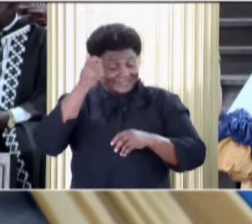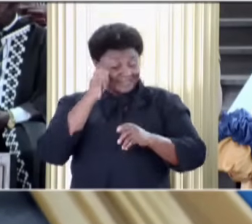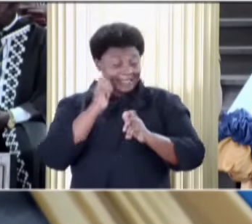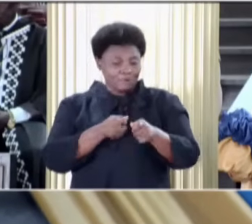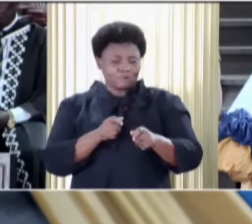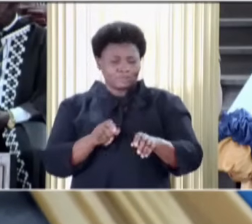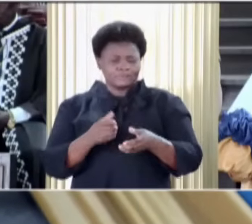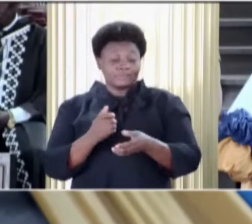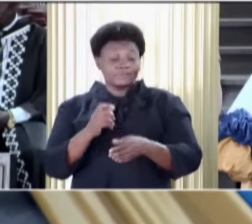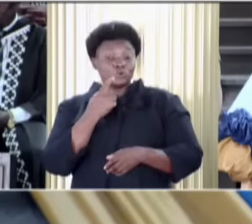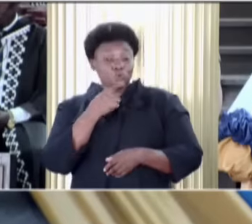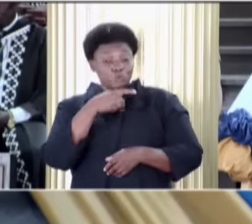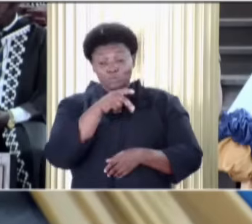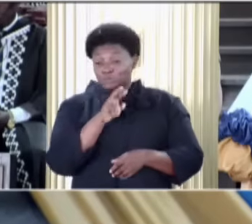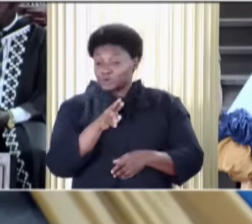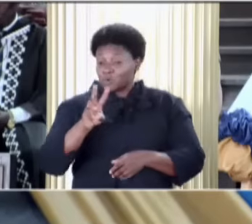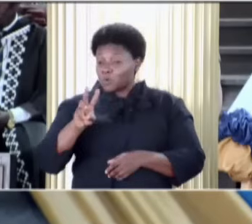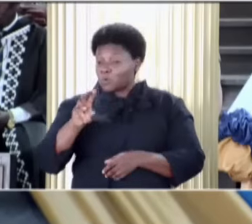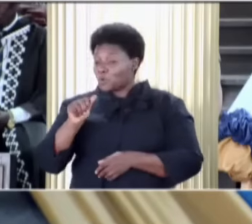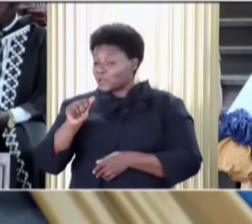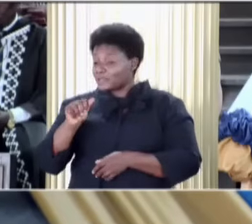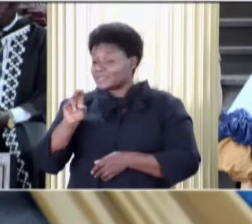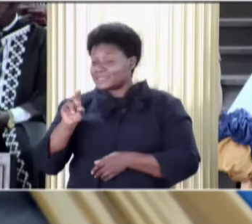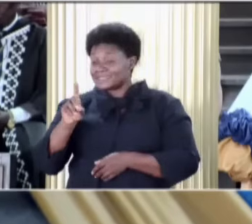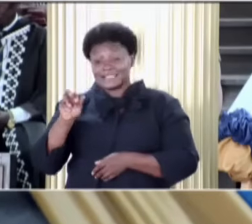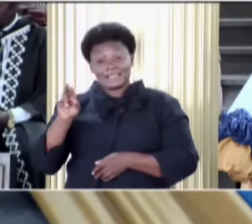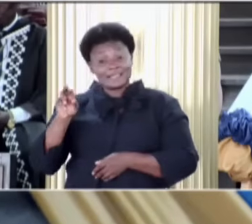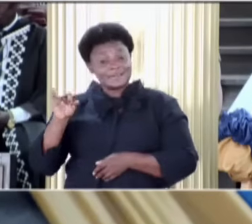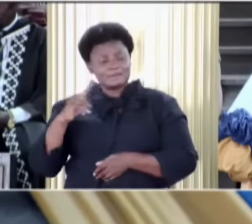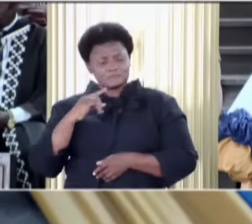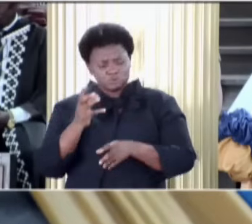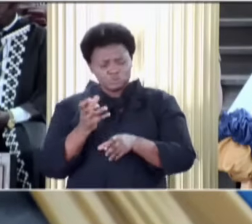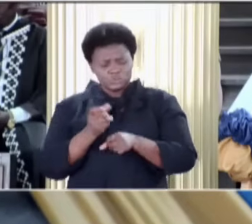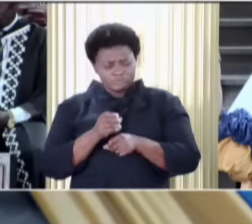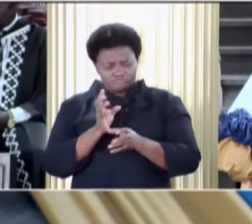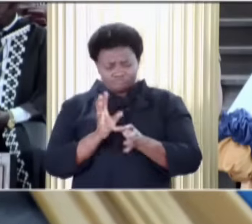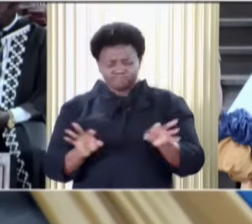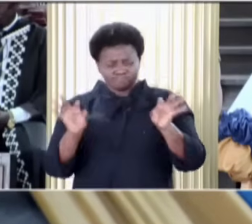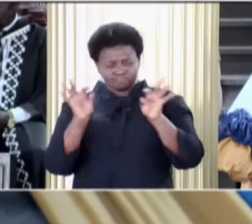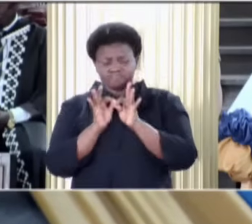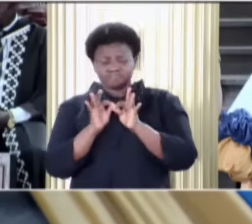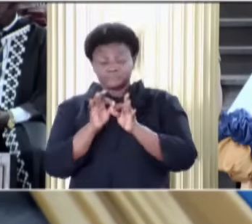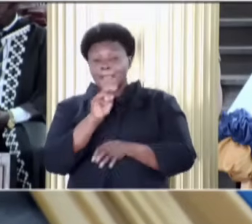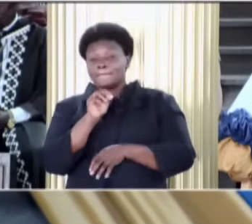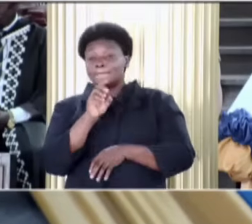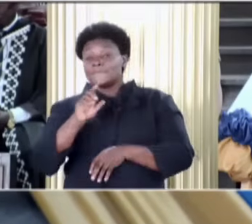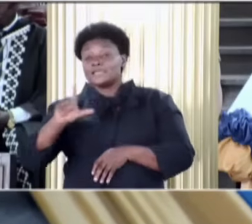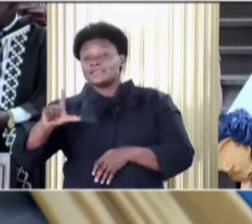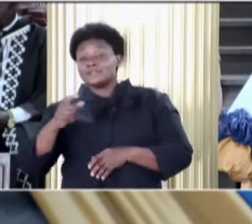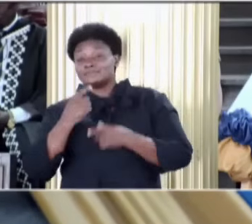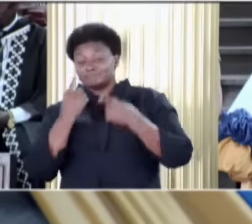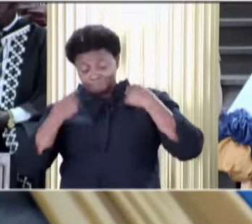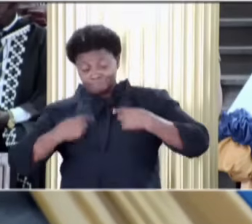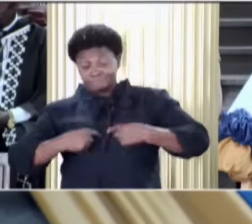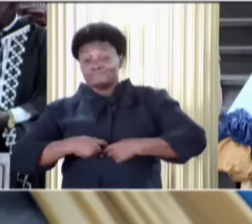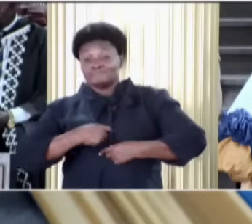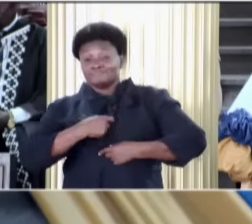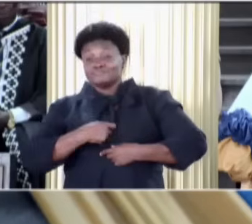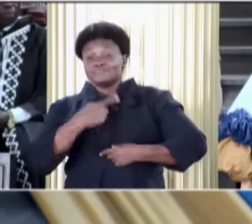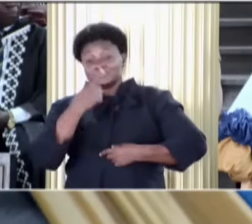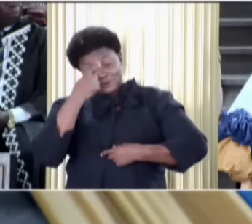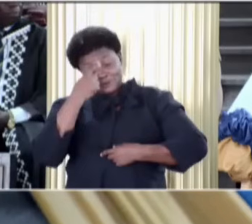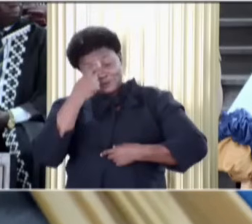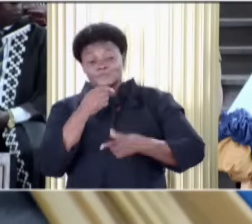Professor Awandari has also received the prestigious Barley K. Ashford Medal in recognition of his outstanding leadership